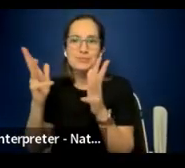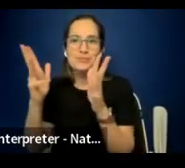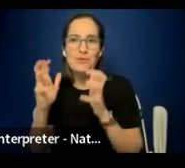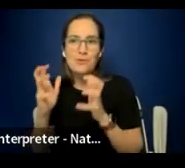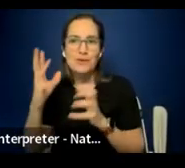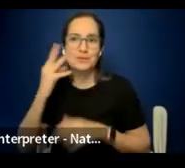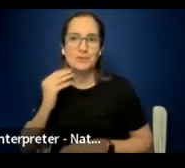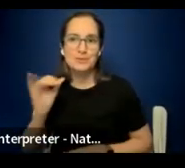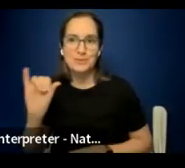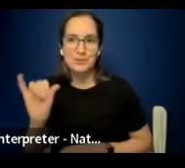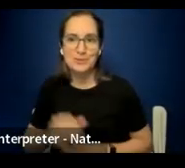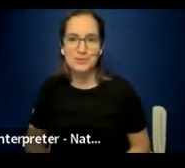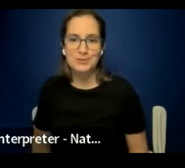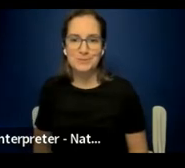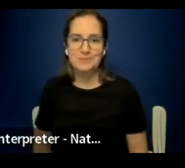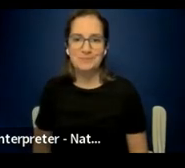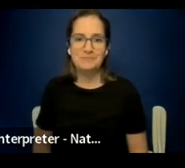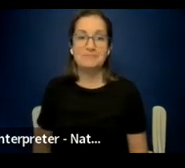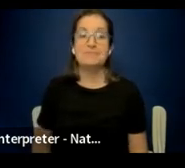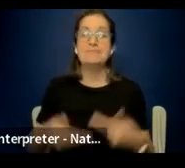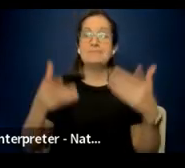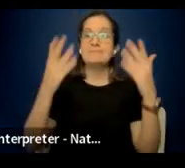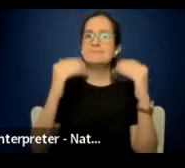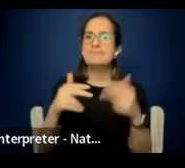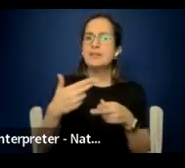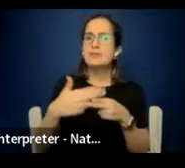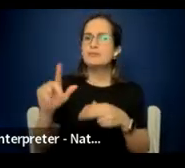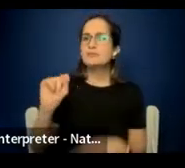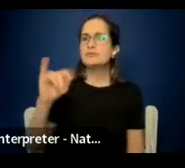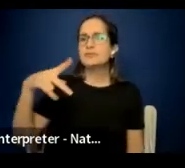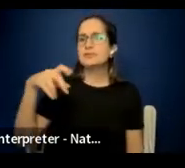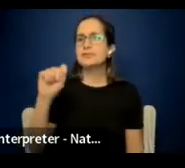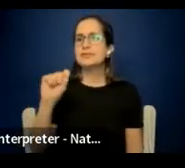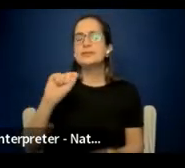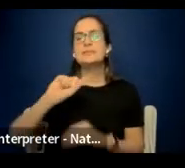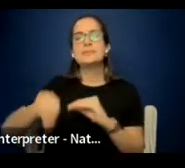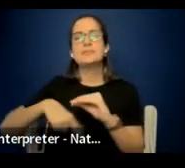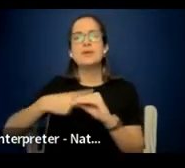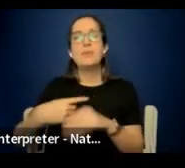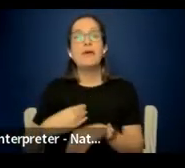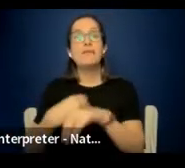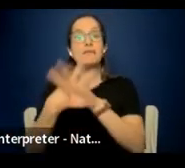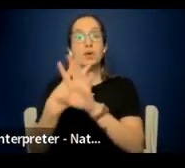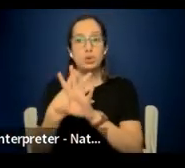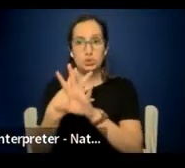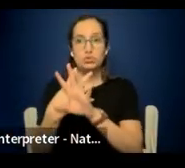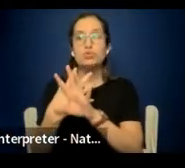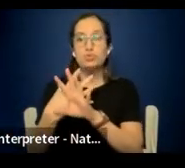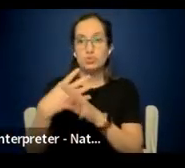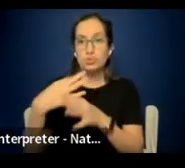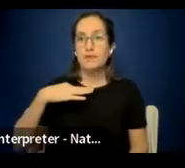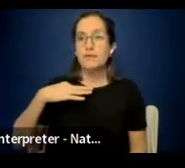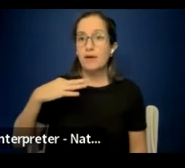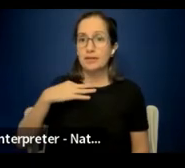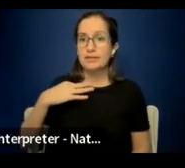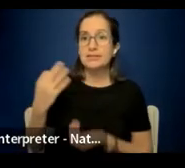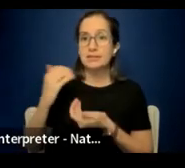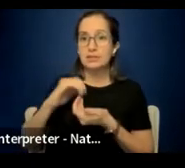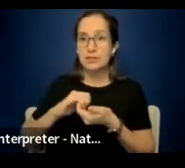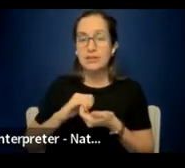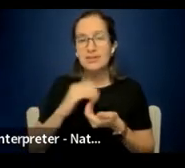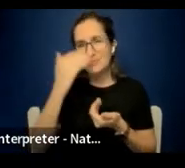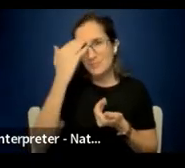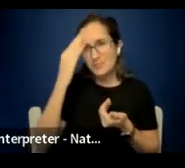The next one is kind of just some quick tips specifically on virtual volunteer engagement. So, you know, the reality is that virtual volunteer